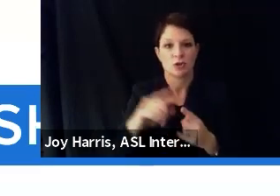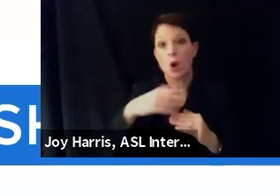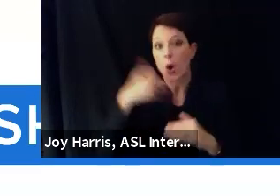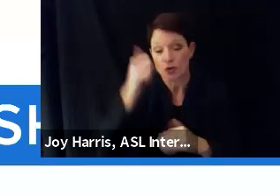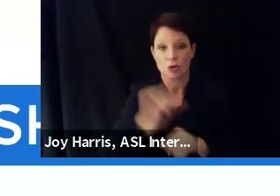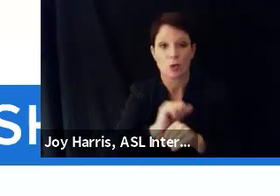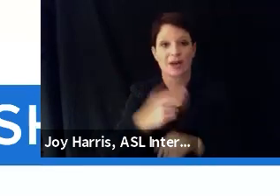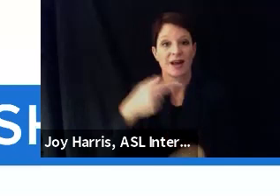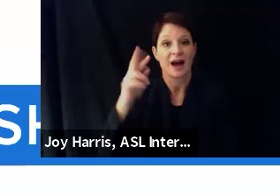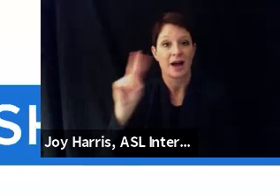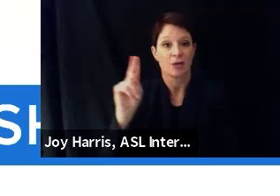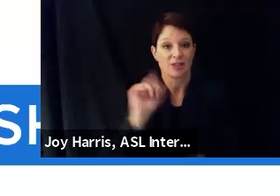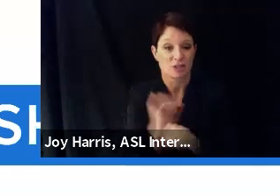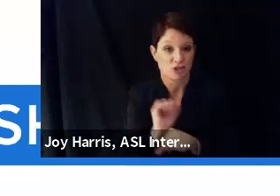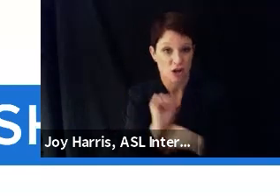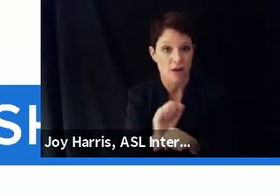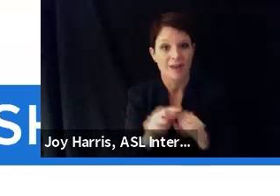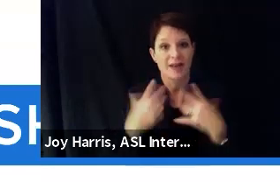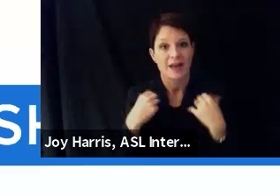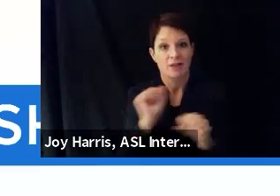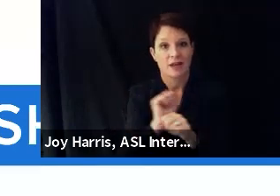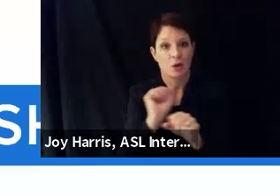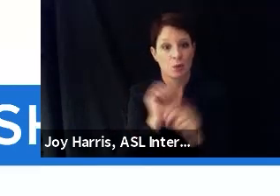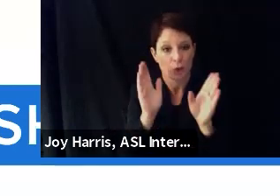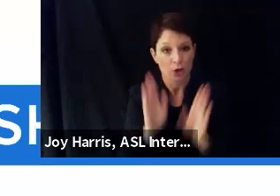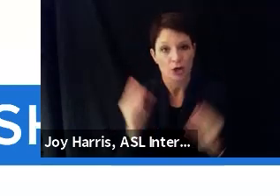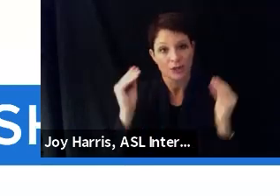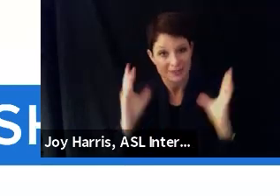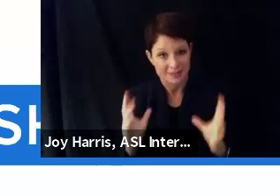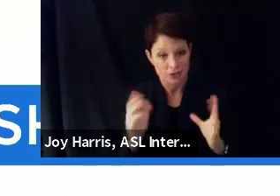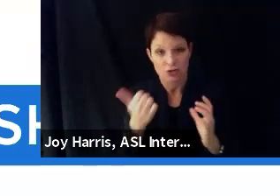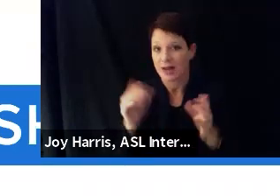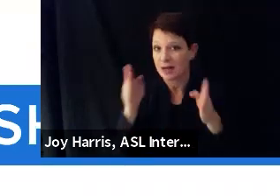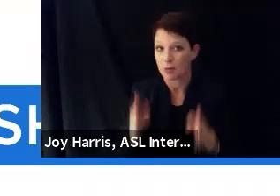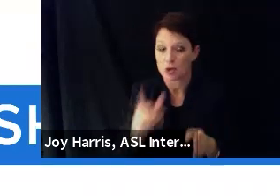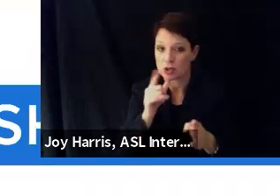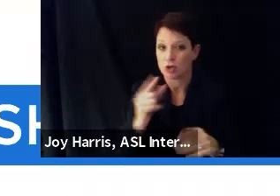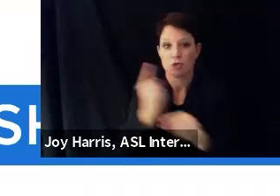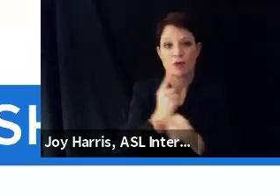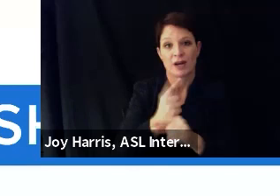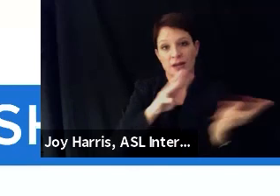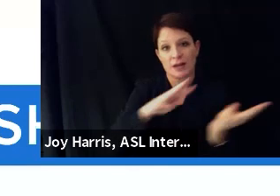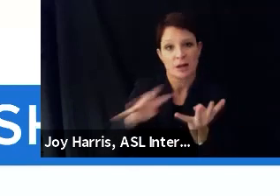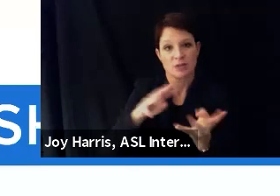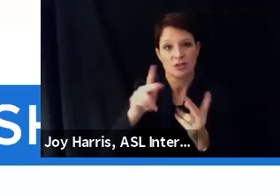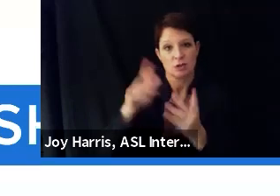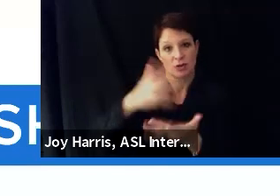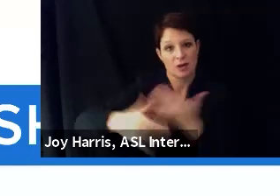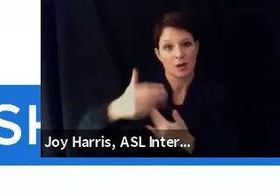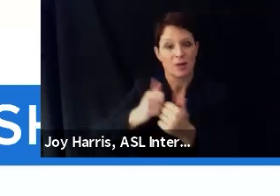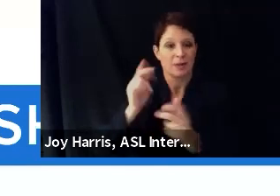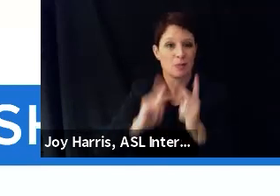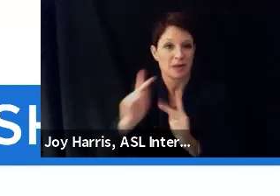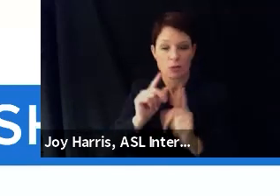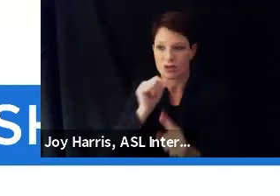in a higher risk job like a healthcare worker, a teacher, or anyone else who regularly comes into contact with people that they're